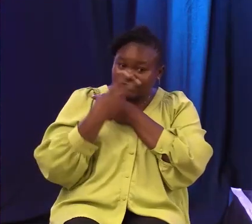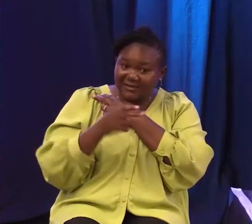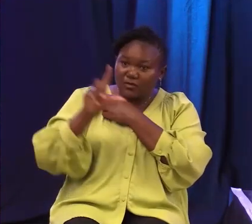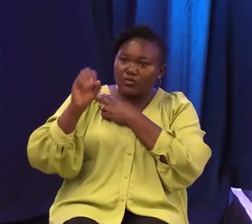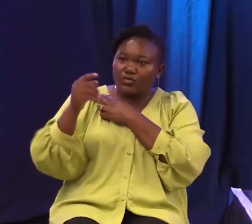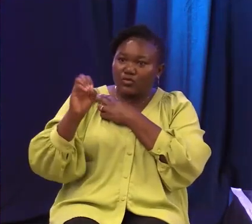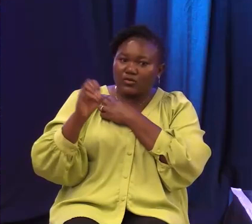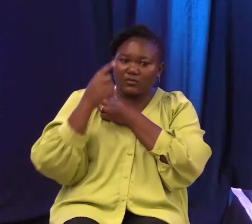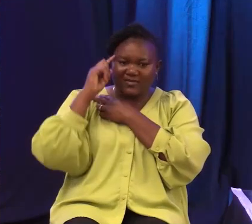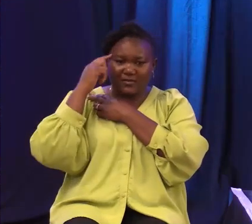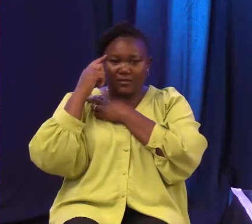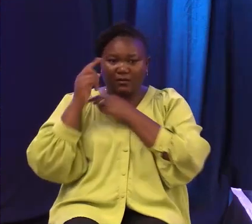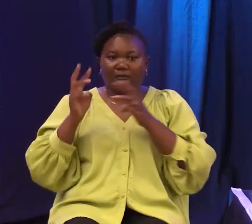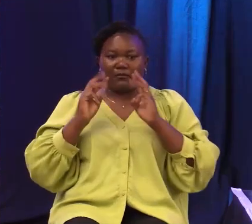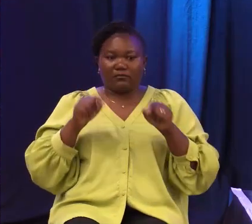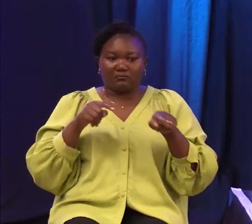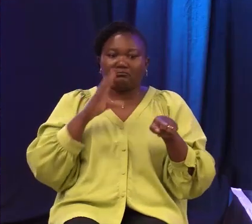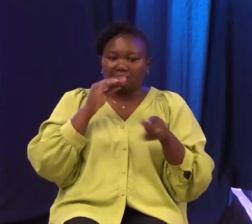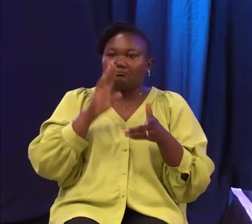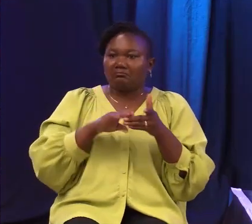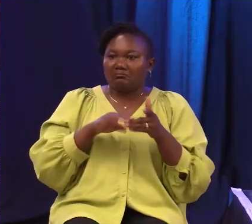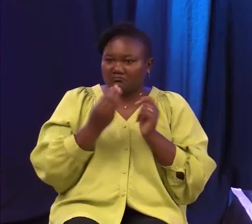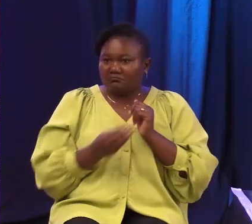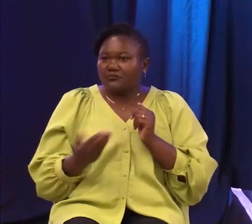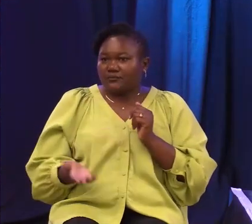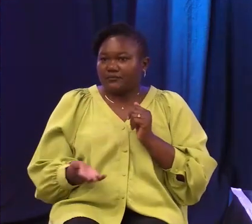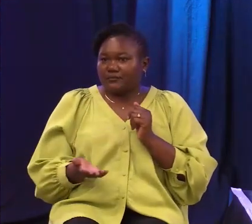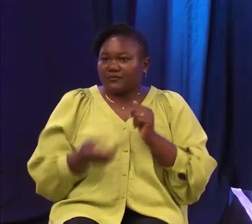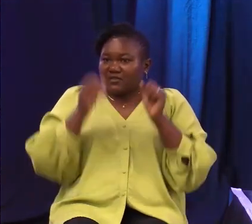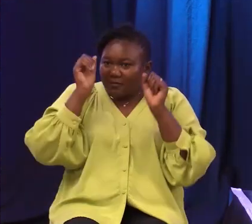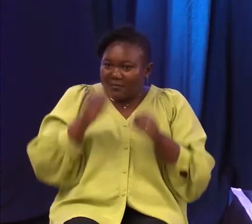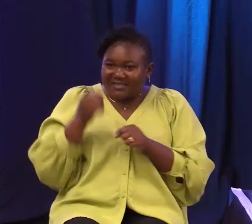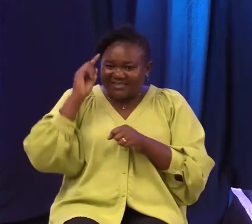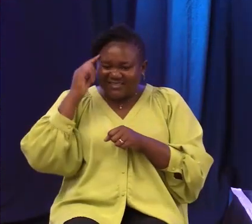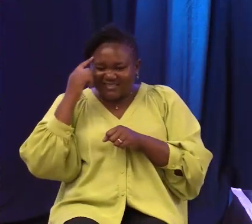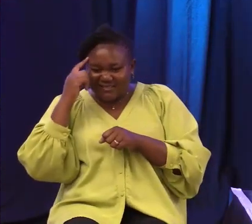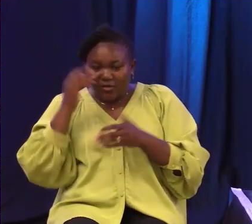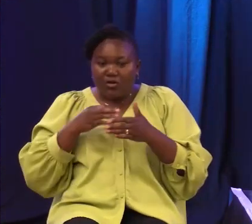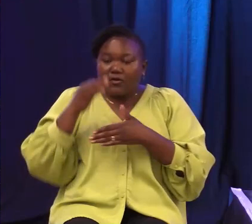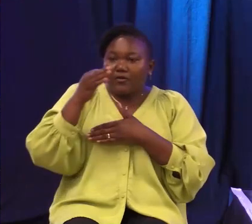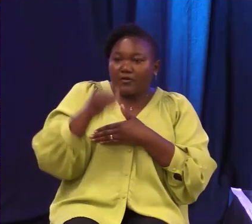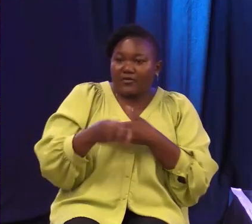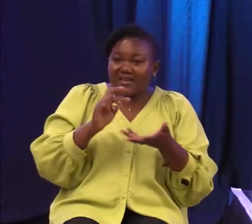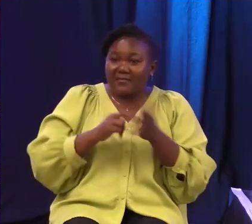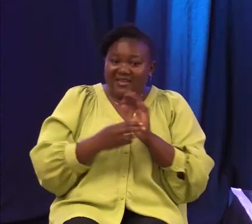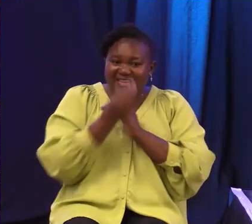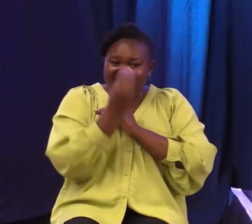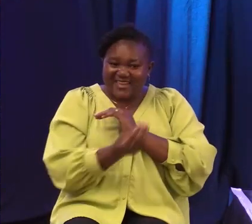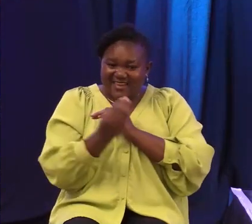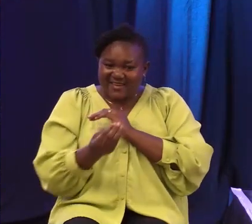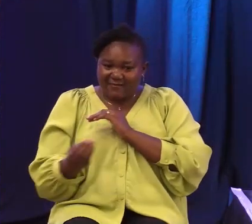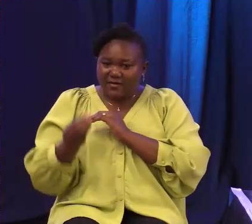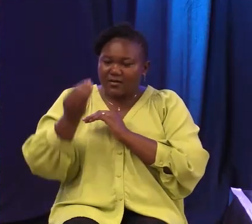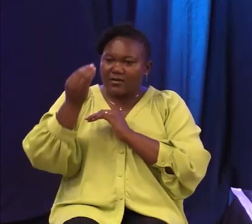think, wow, they're talking about us. Let us envision a future in which each and every single